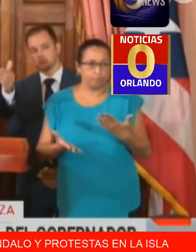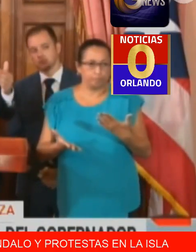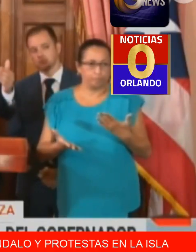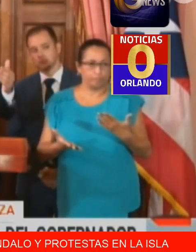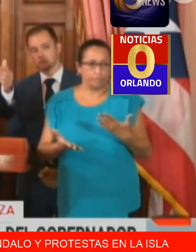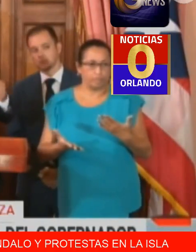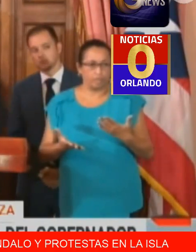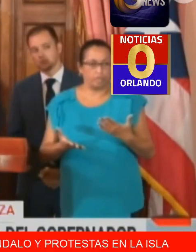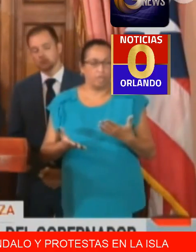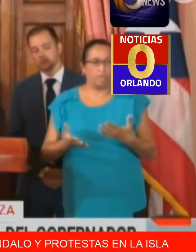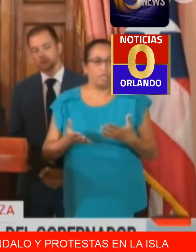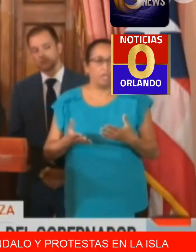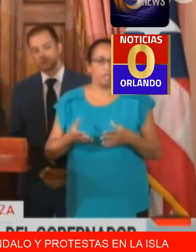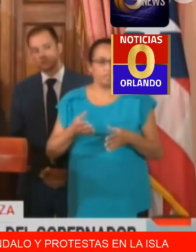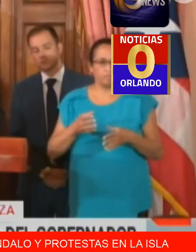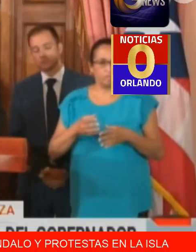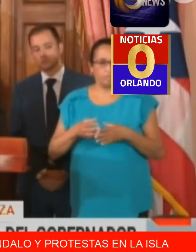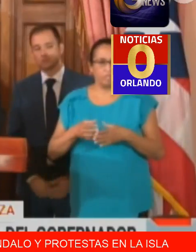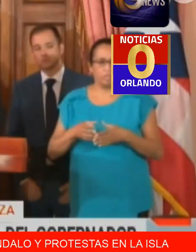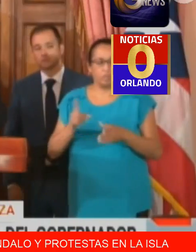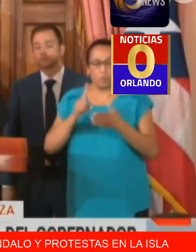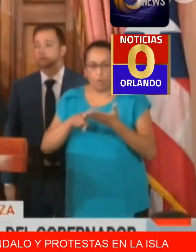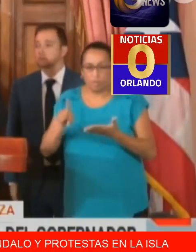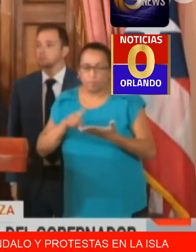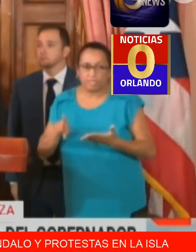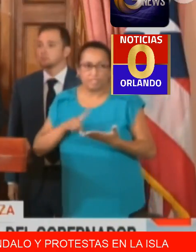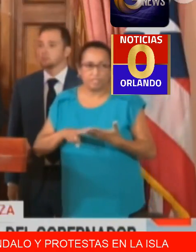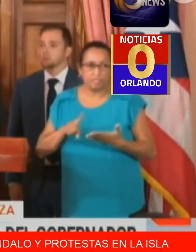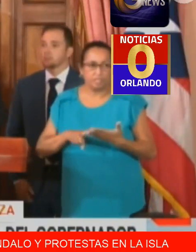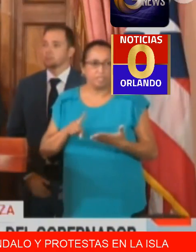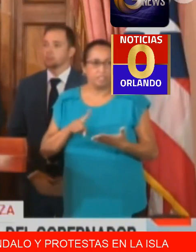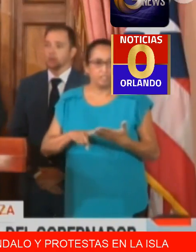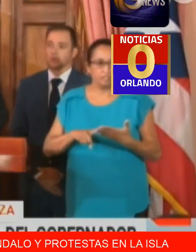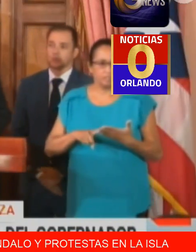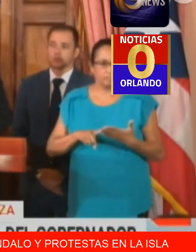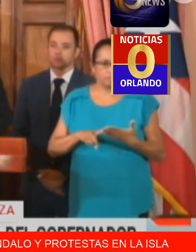the environment is not the type of environment to invest. Yeah. So